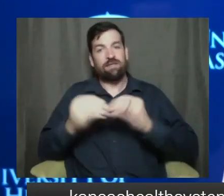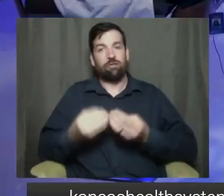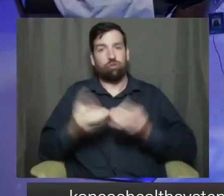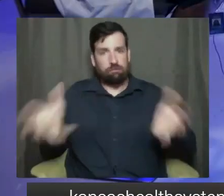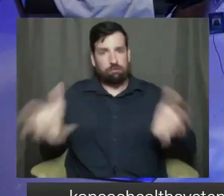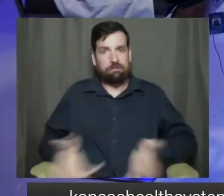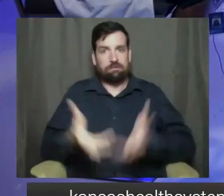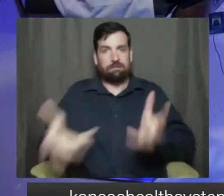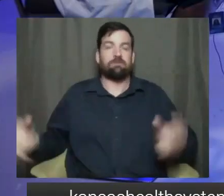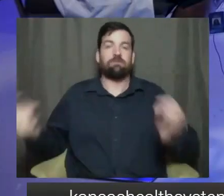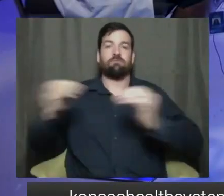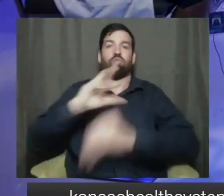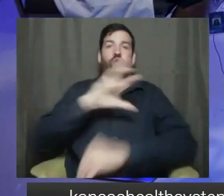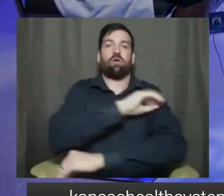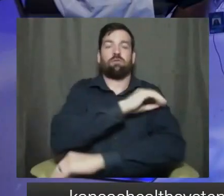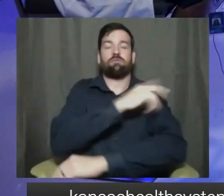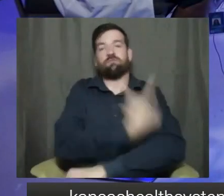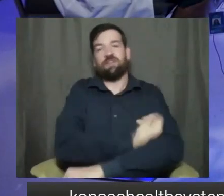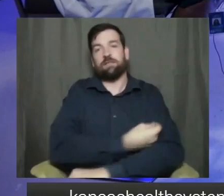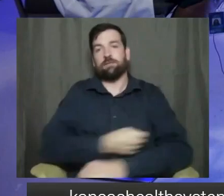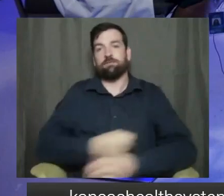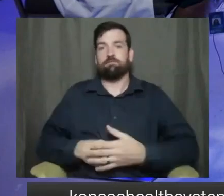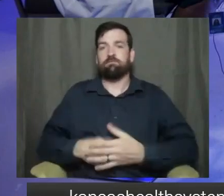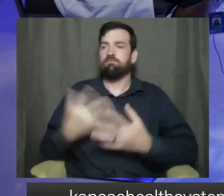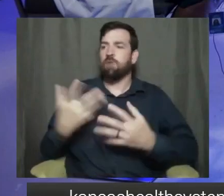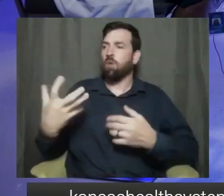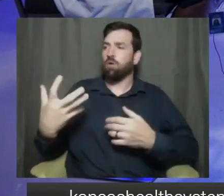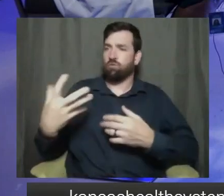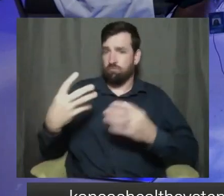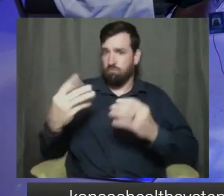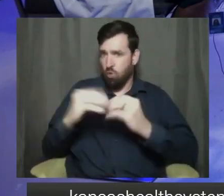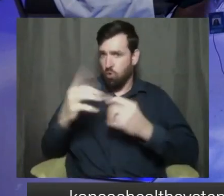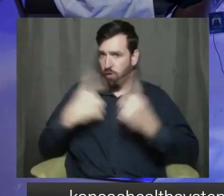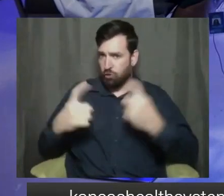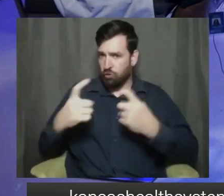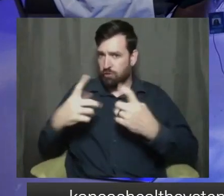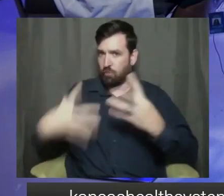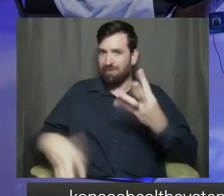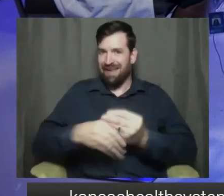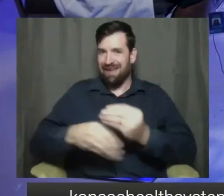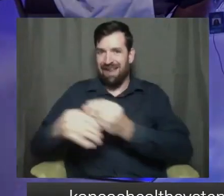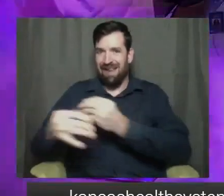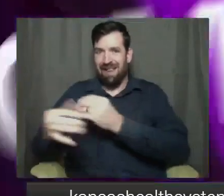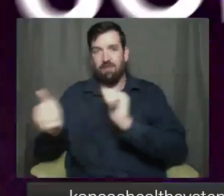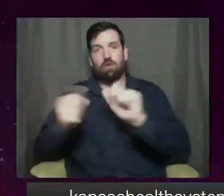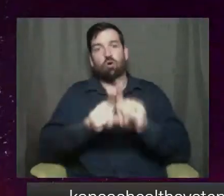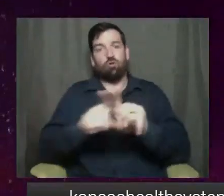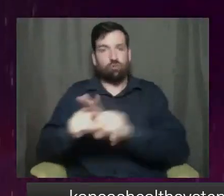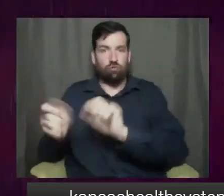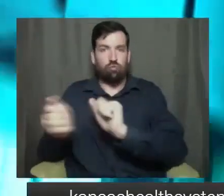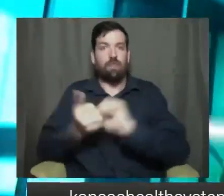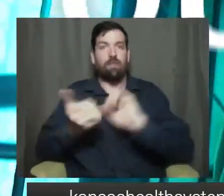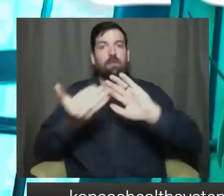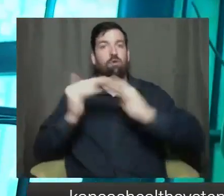I've got a few more questions, but I'd like to intertwine those with some community questions that we're getting right now, if we can start with those.